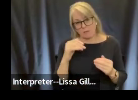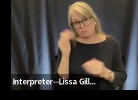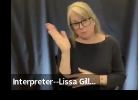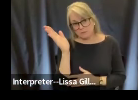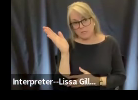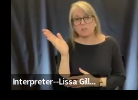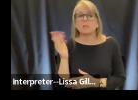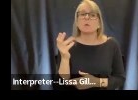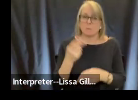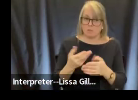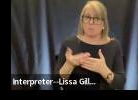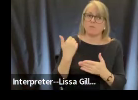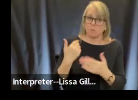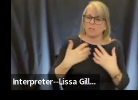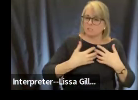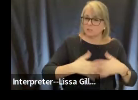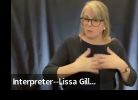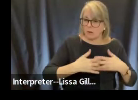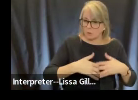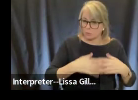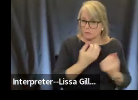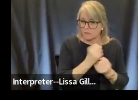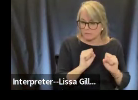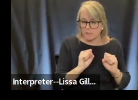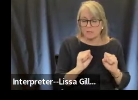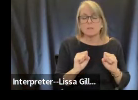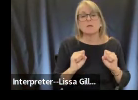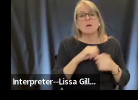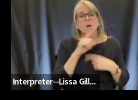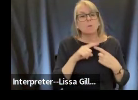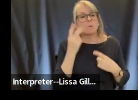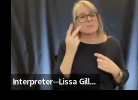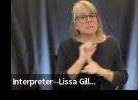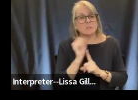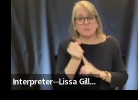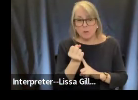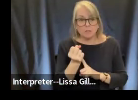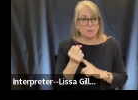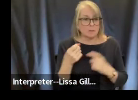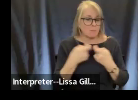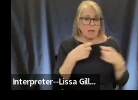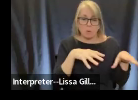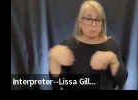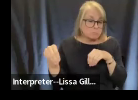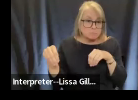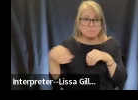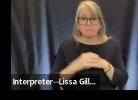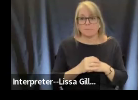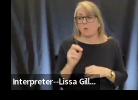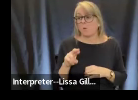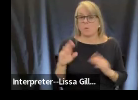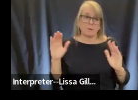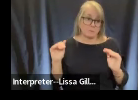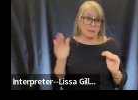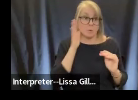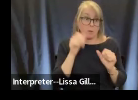we did mention a little earlier about generator safety. And so when we come across a situation where we're out of power or we're expecting to be out of power, as I